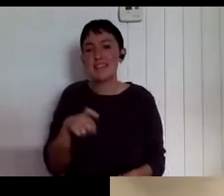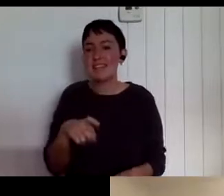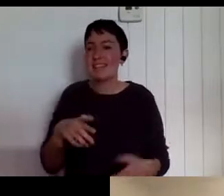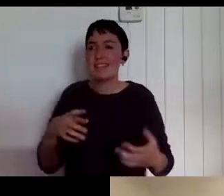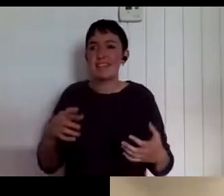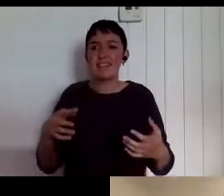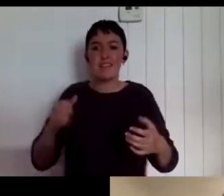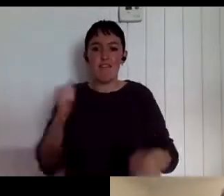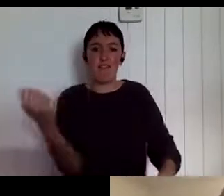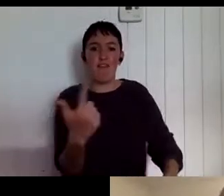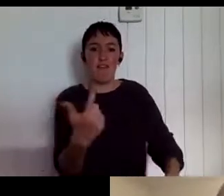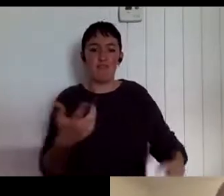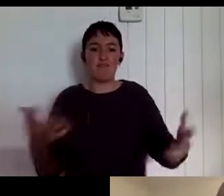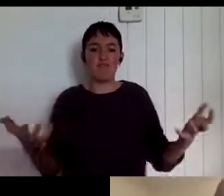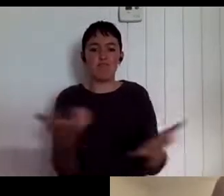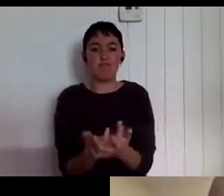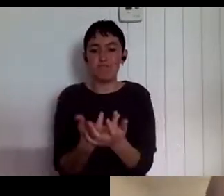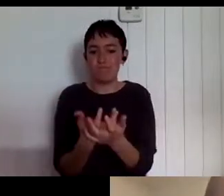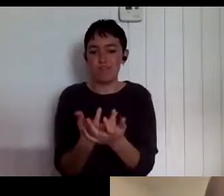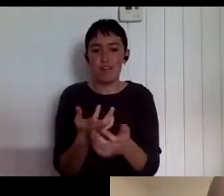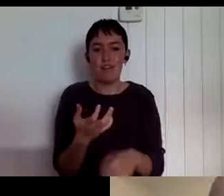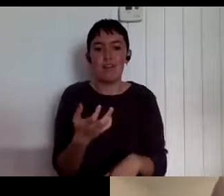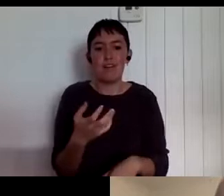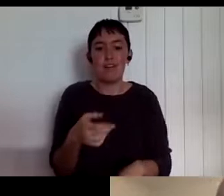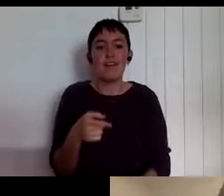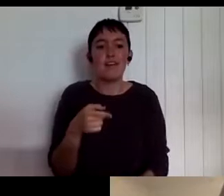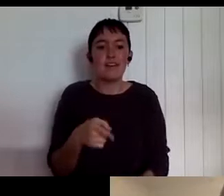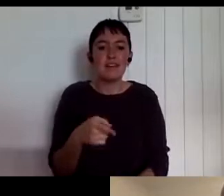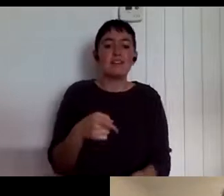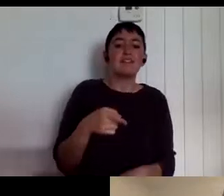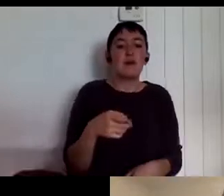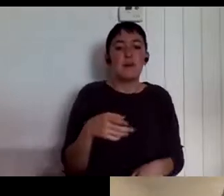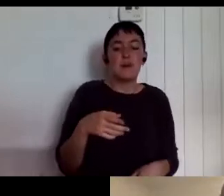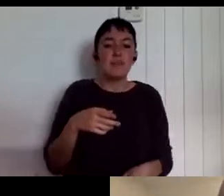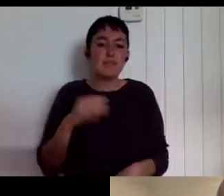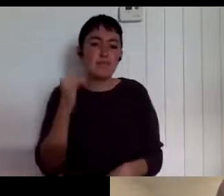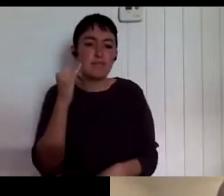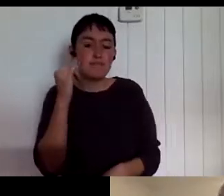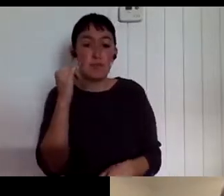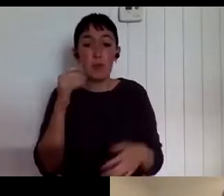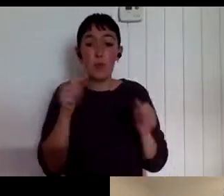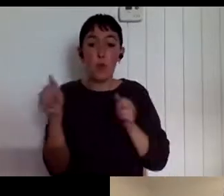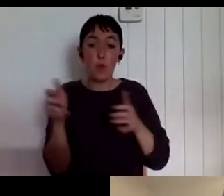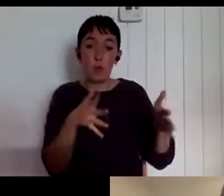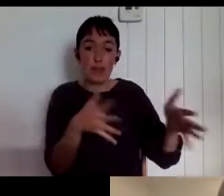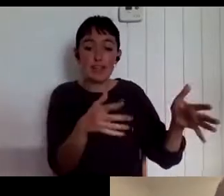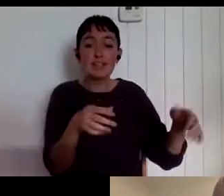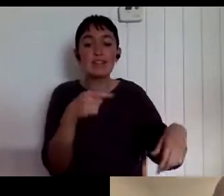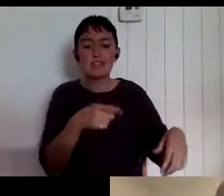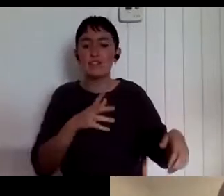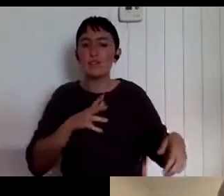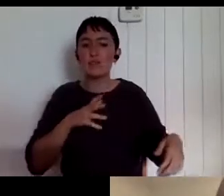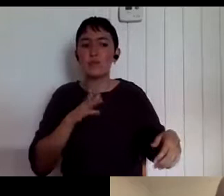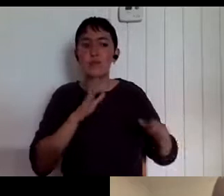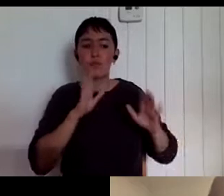So yeah. For example, wind is a great source of energy, but if it's not very windy where you are, you can't apply that everywhere. Solar